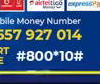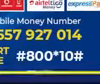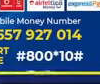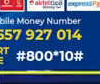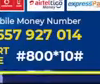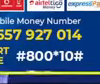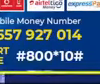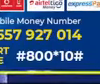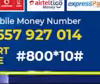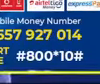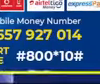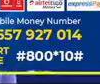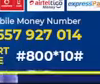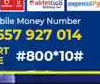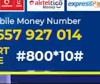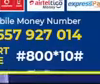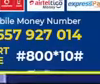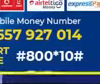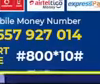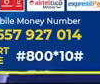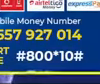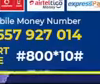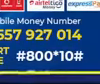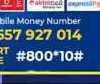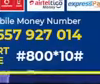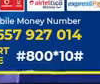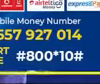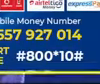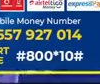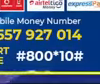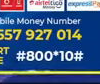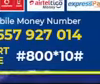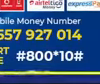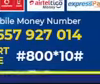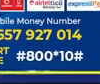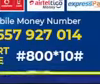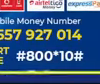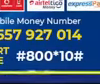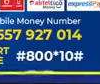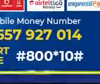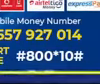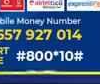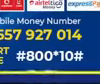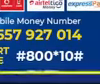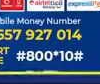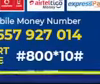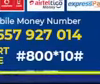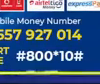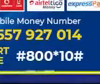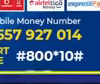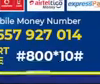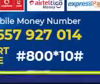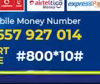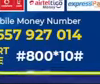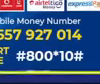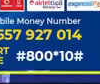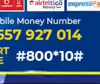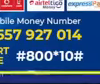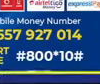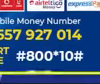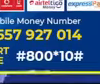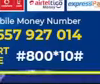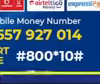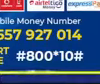of Jesus Christ. May you never go down, even financially, as a result of your